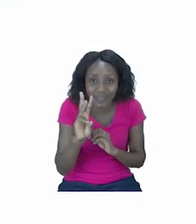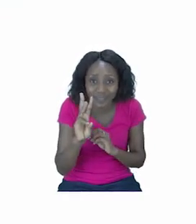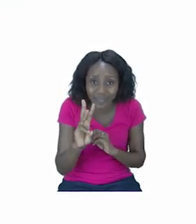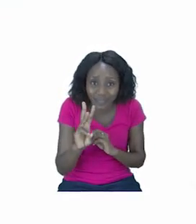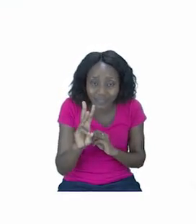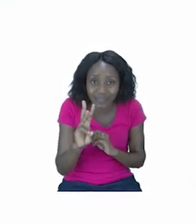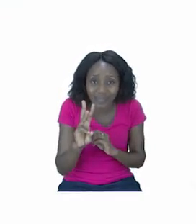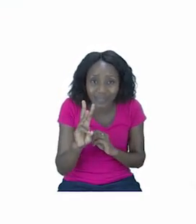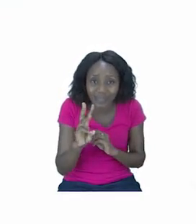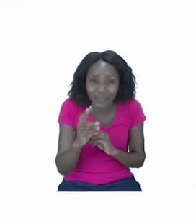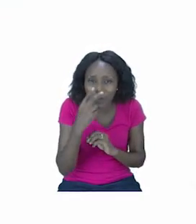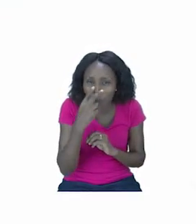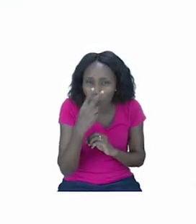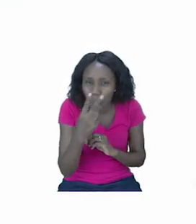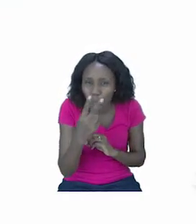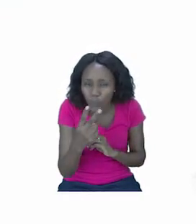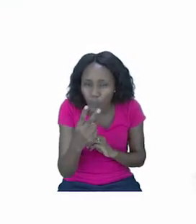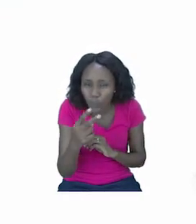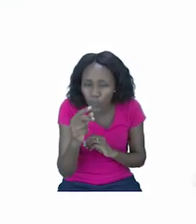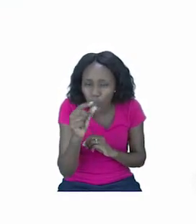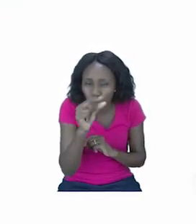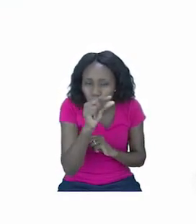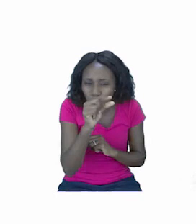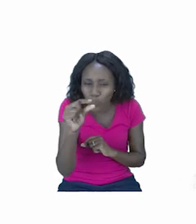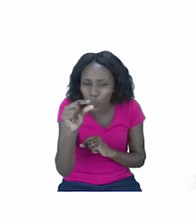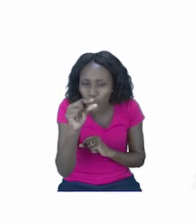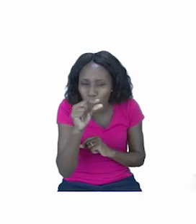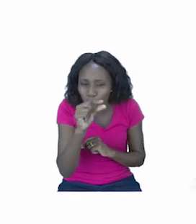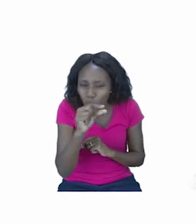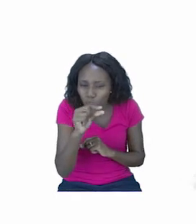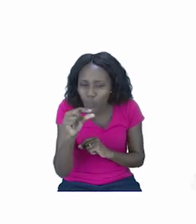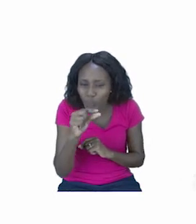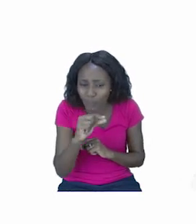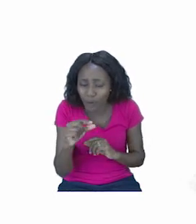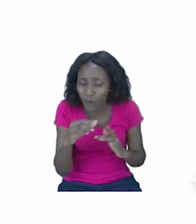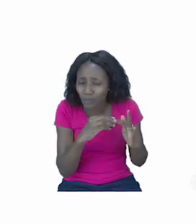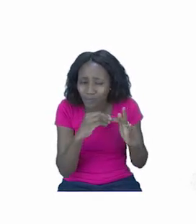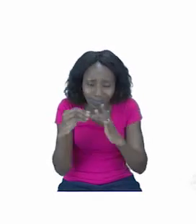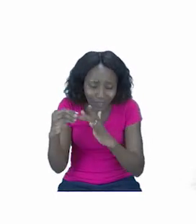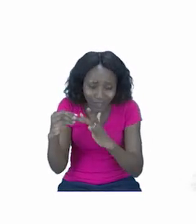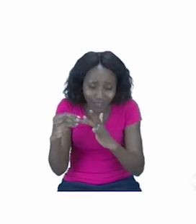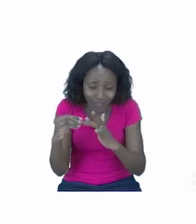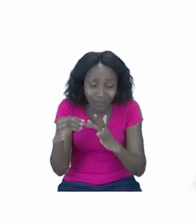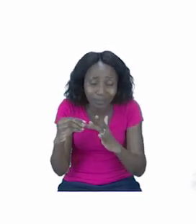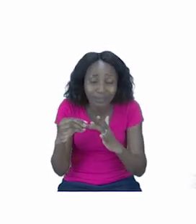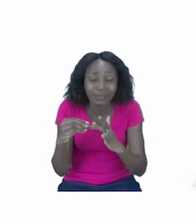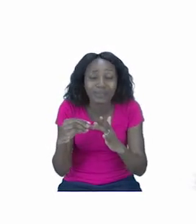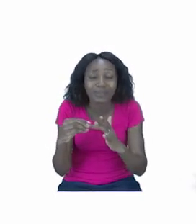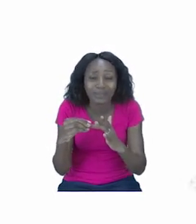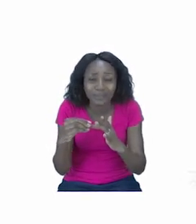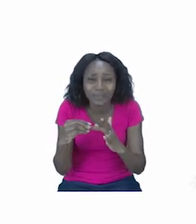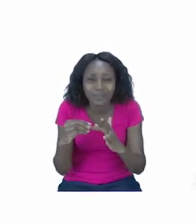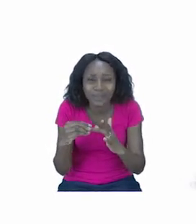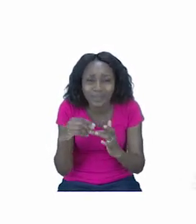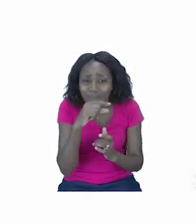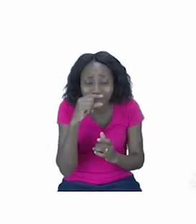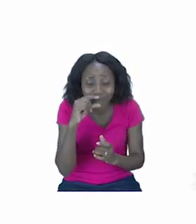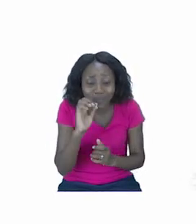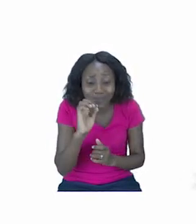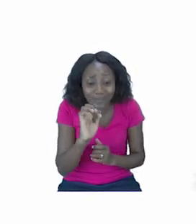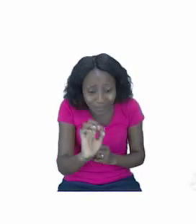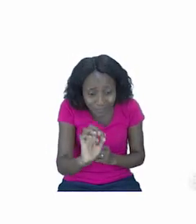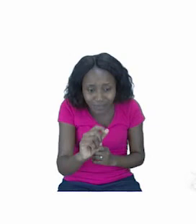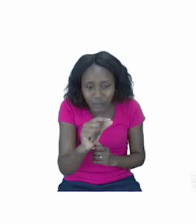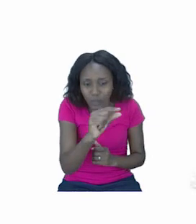can see that we have some special words that we are going to learn today. These are called